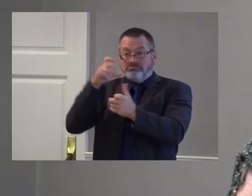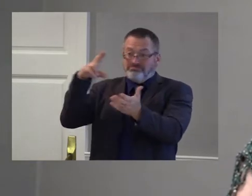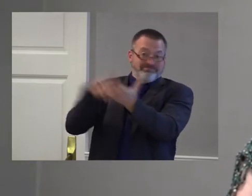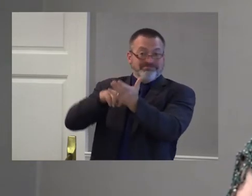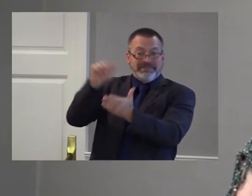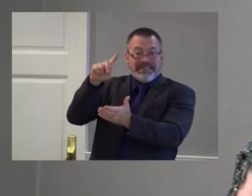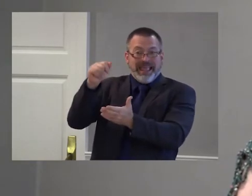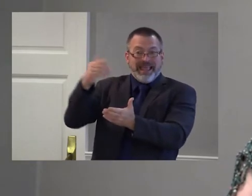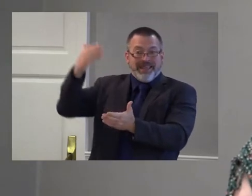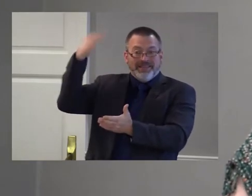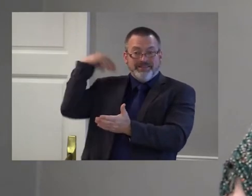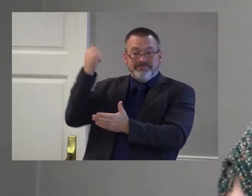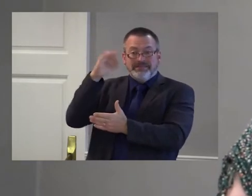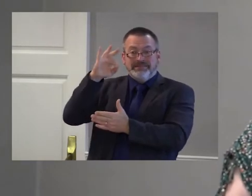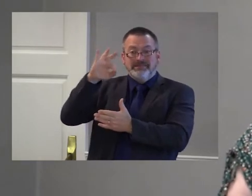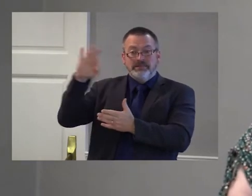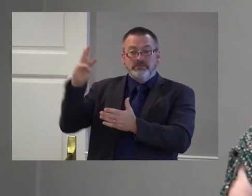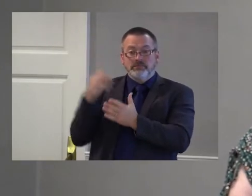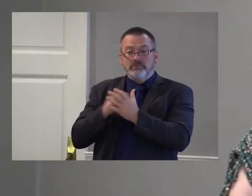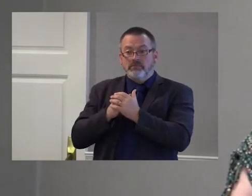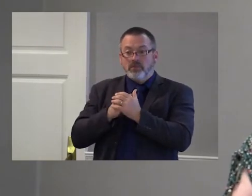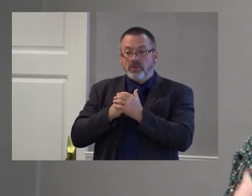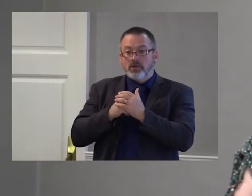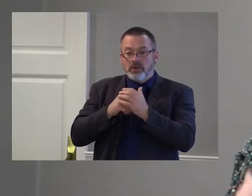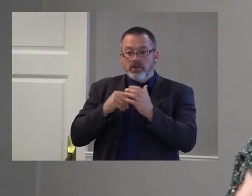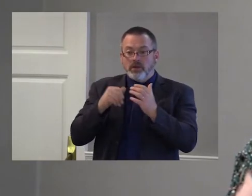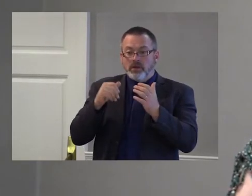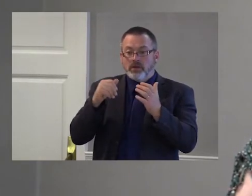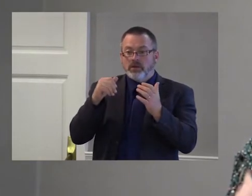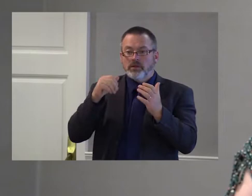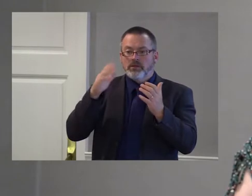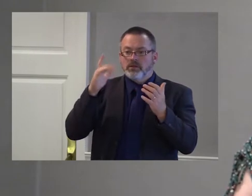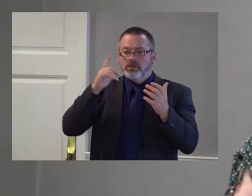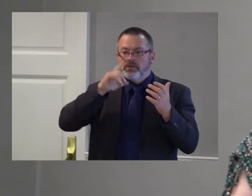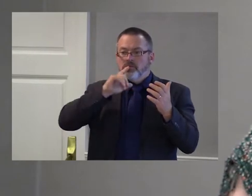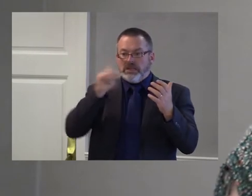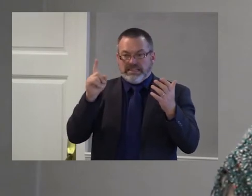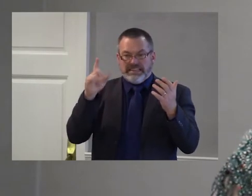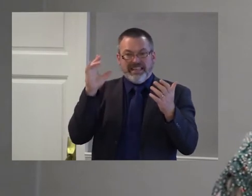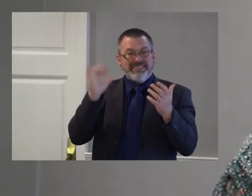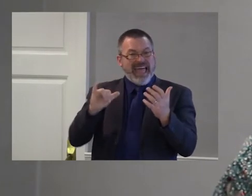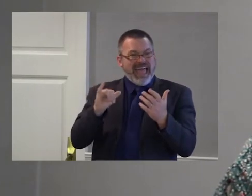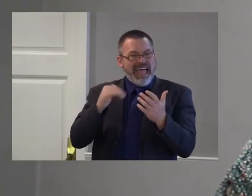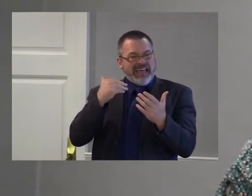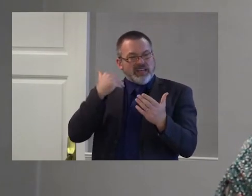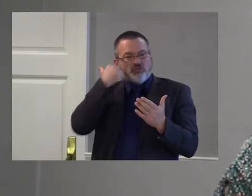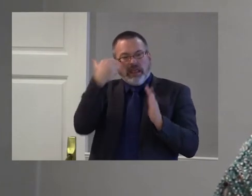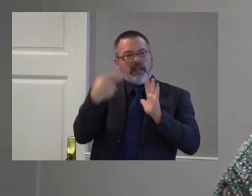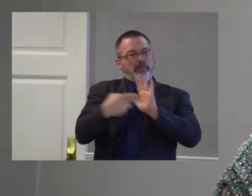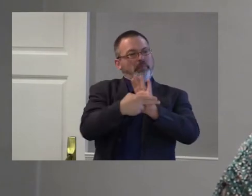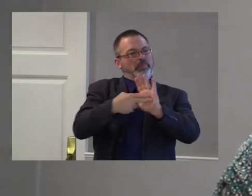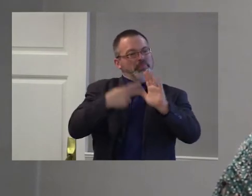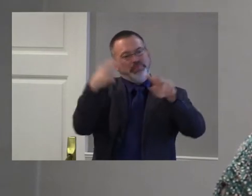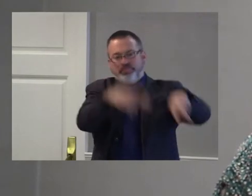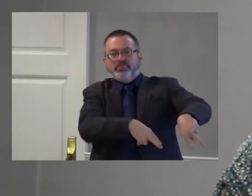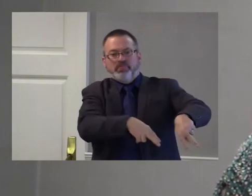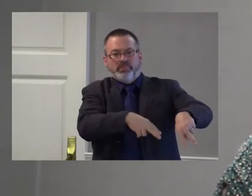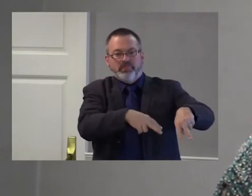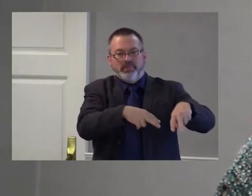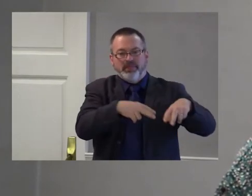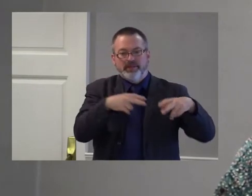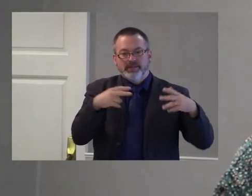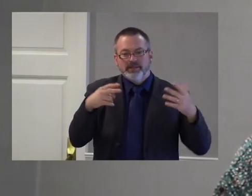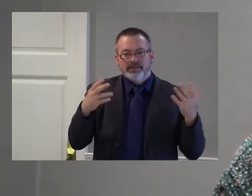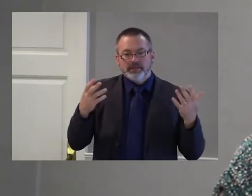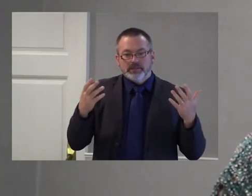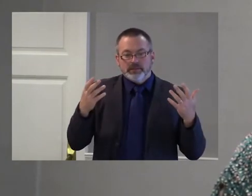down." And in that moment, there was celebration. 32 years later, and brick by brick, we are still slamming at